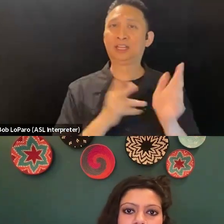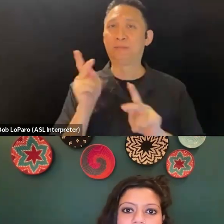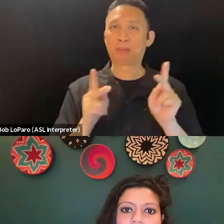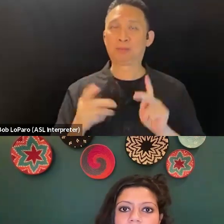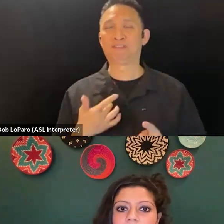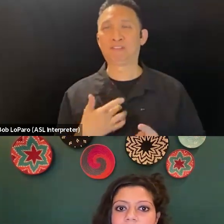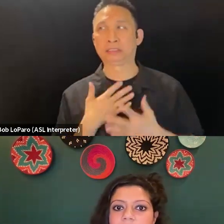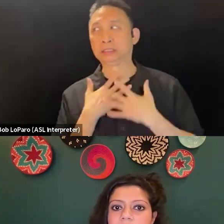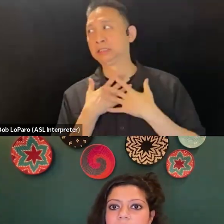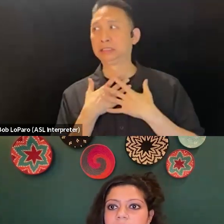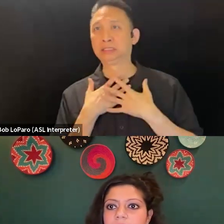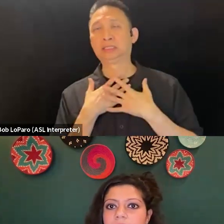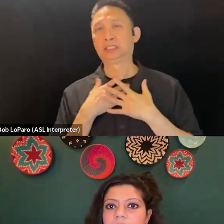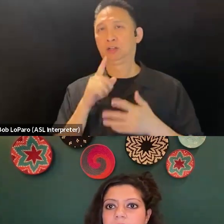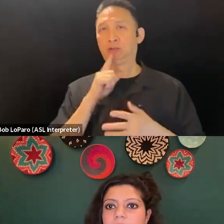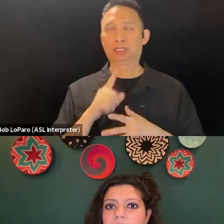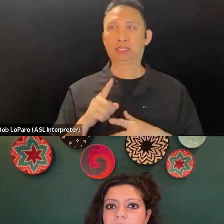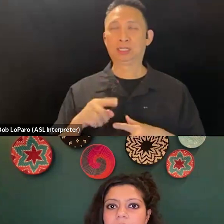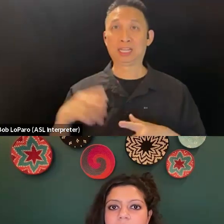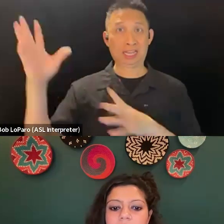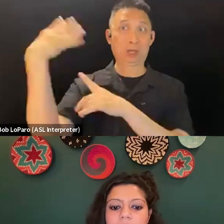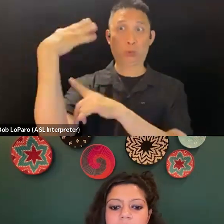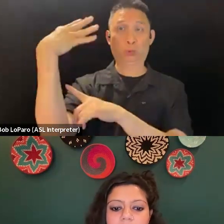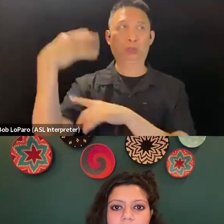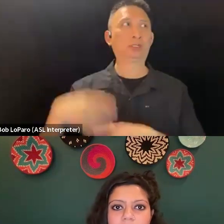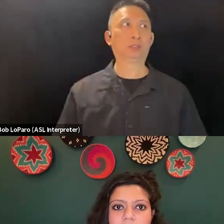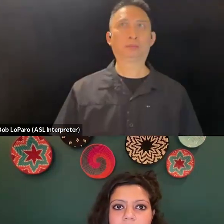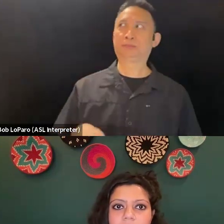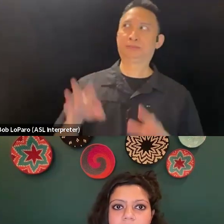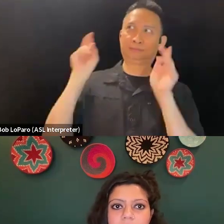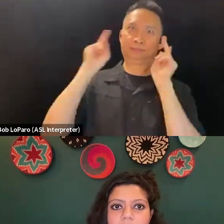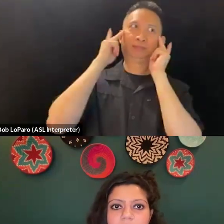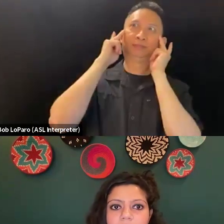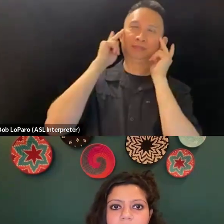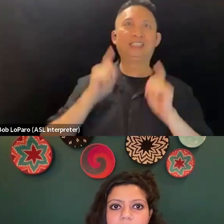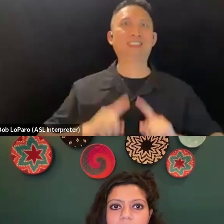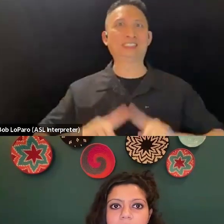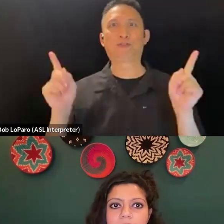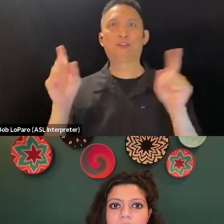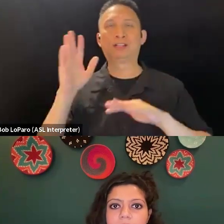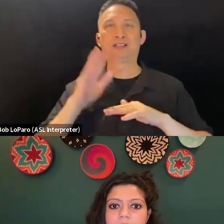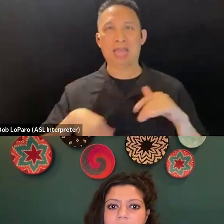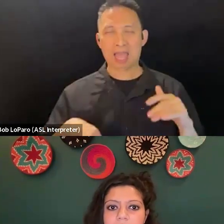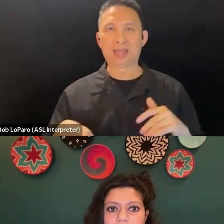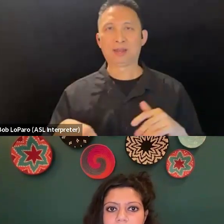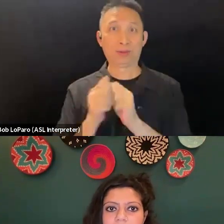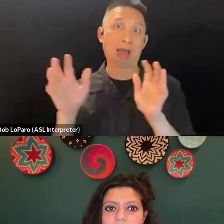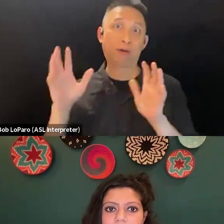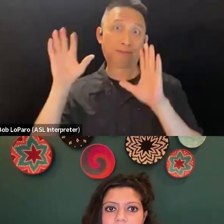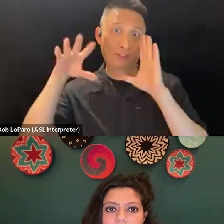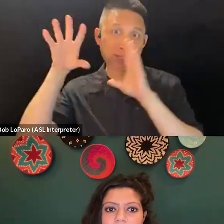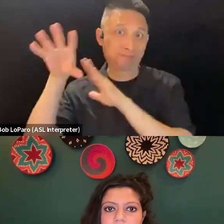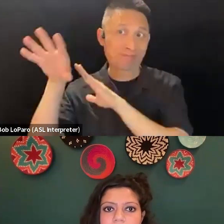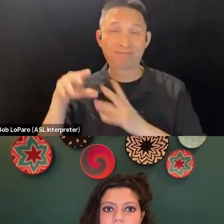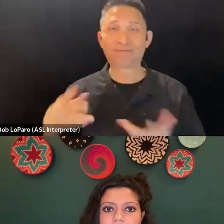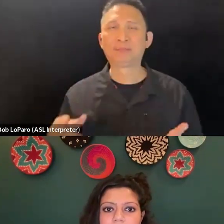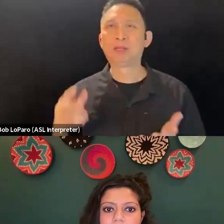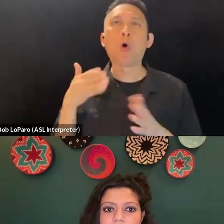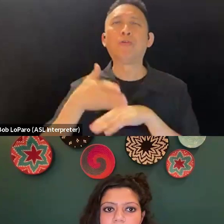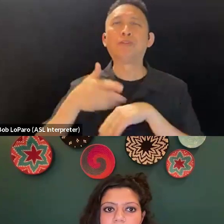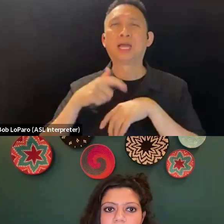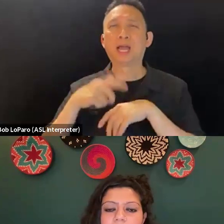Like, I think what you oh, guys were absolutely talking not. These are about not, was your preferred yeah, way of making films. yeah. So, moving on to the